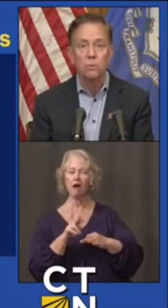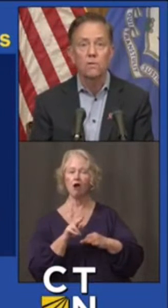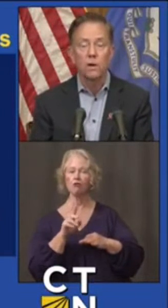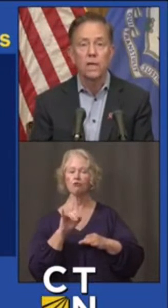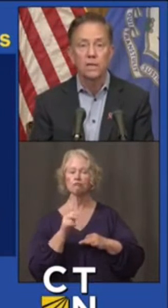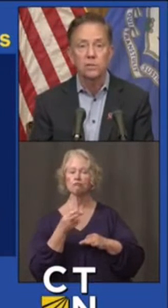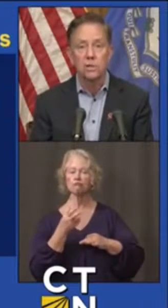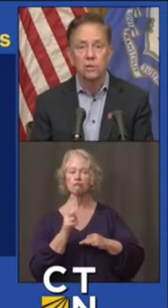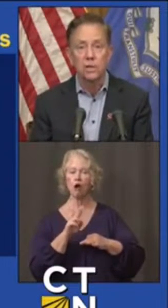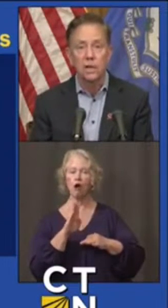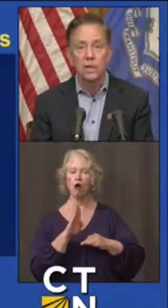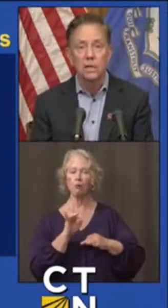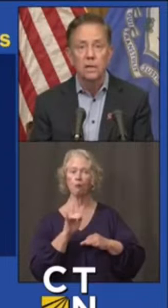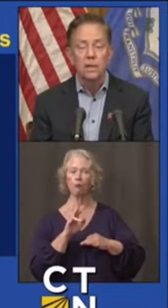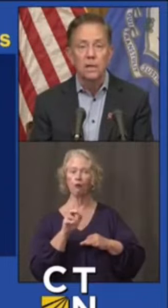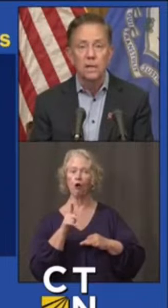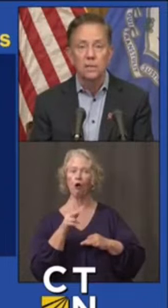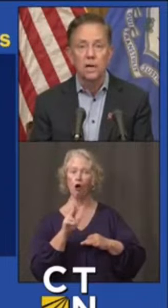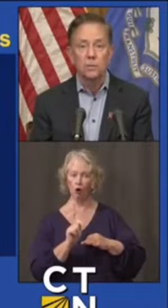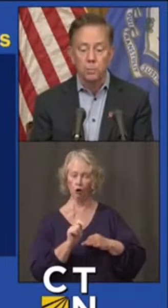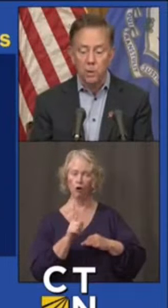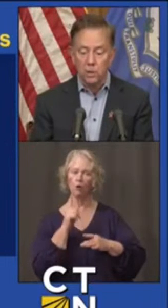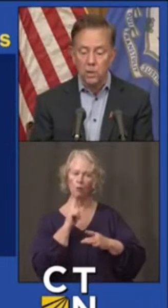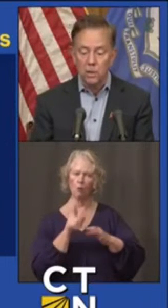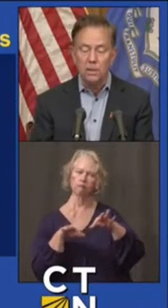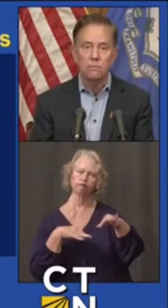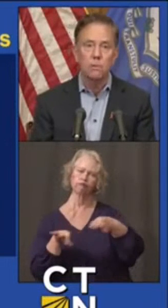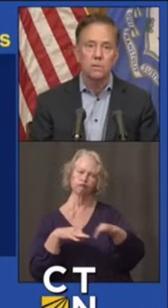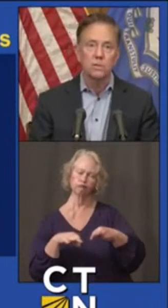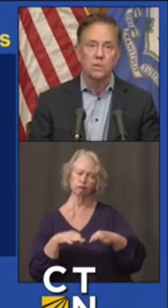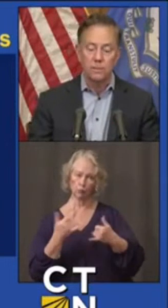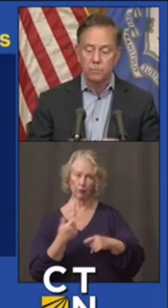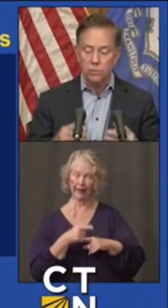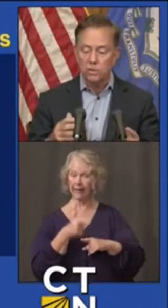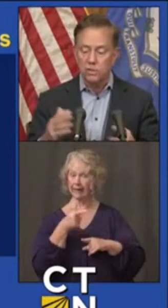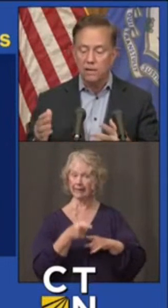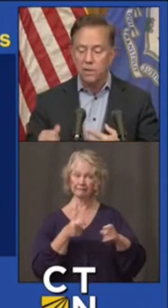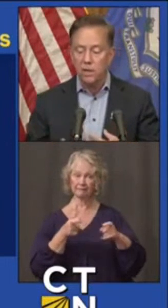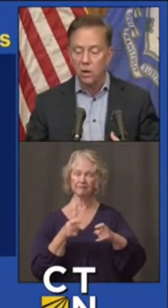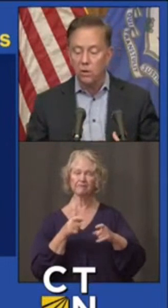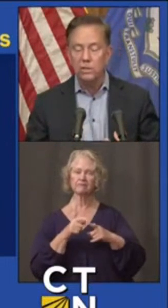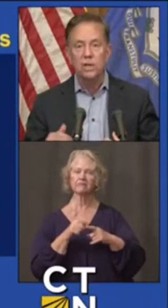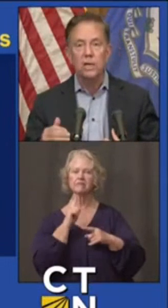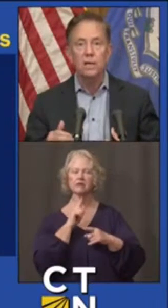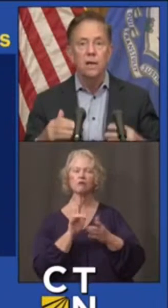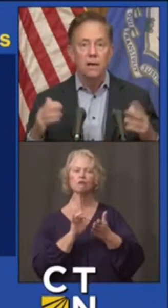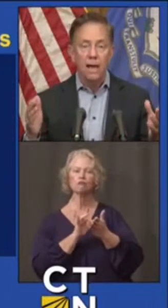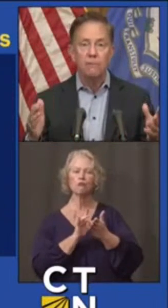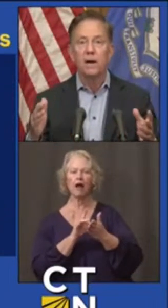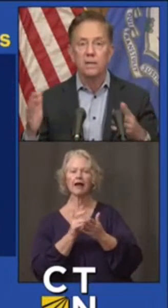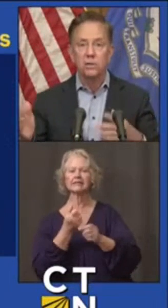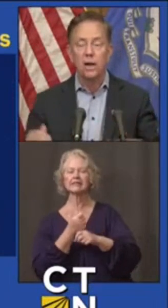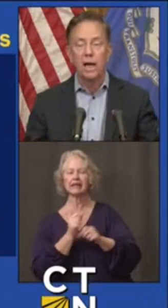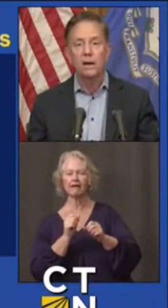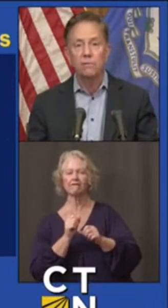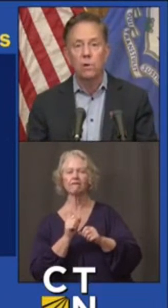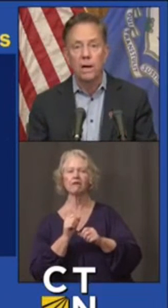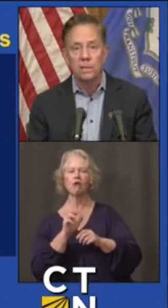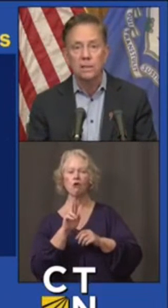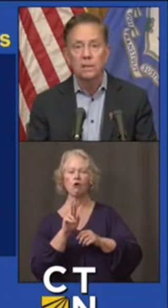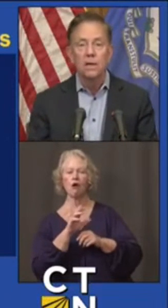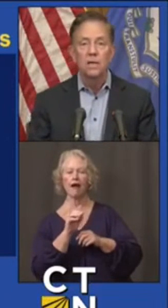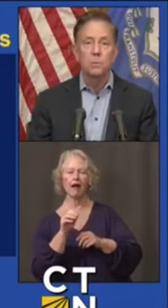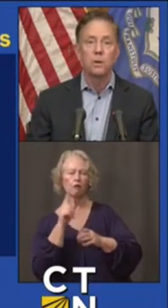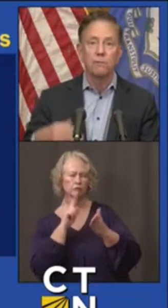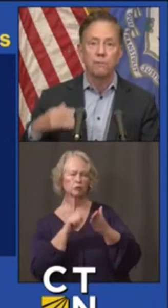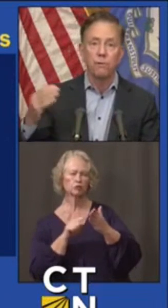one of our guests here today. And Dr. Burkhart runs drug safety R&D at Pfizer out of Groton.